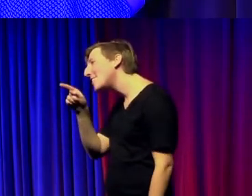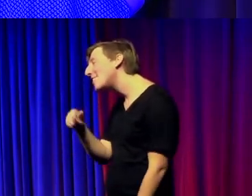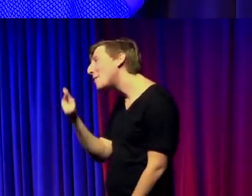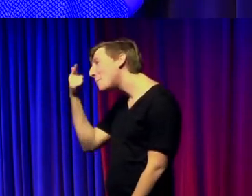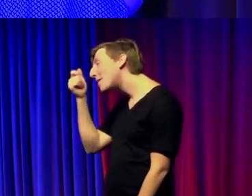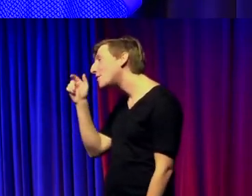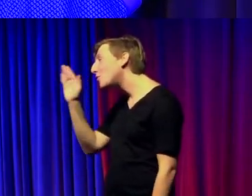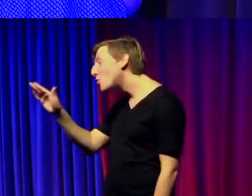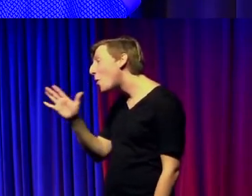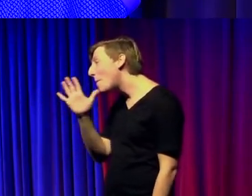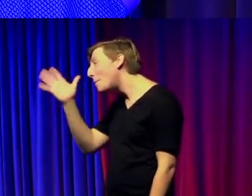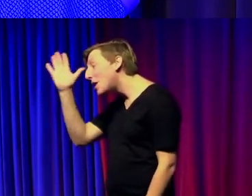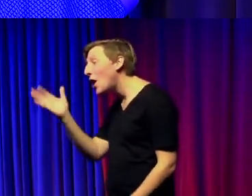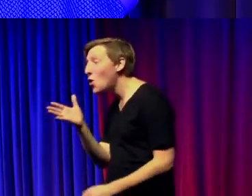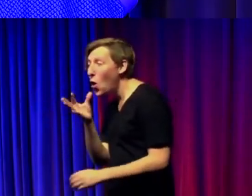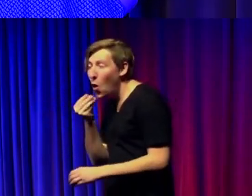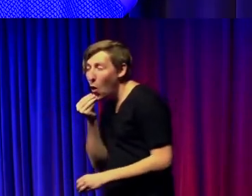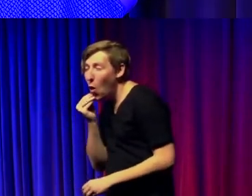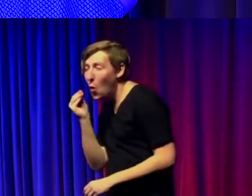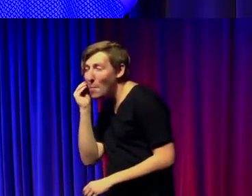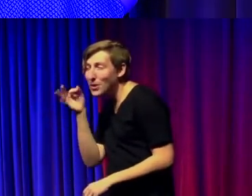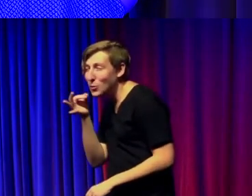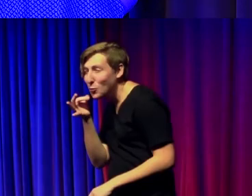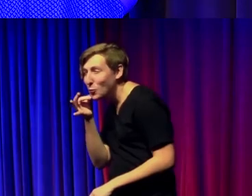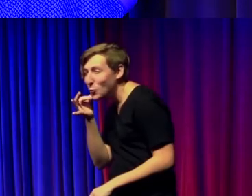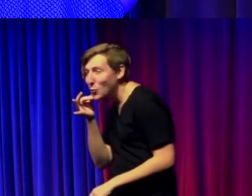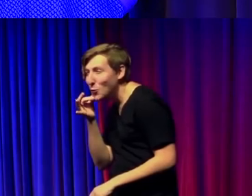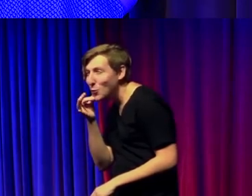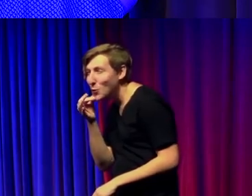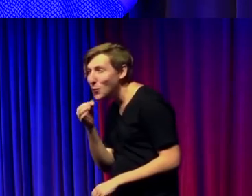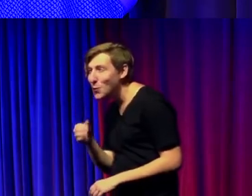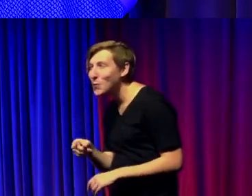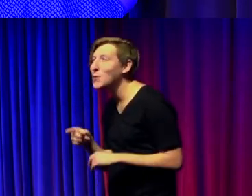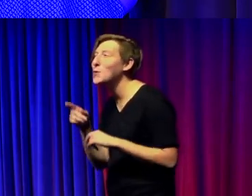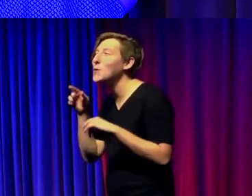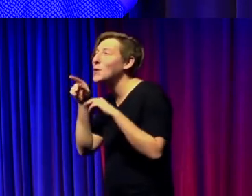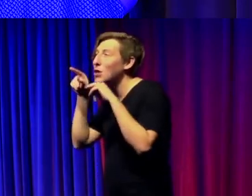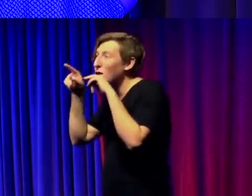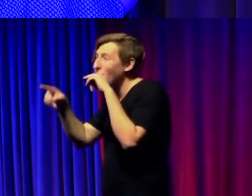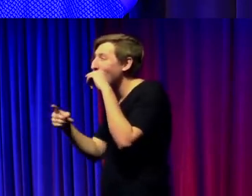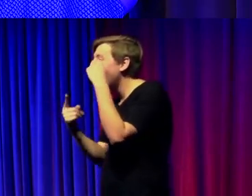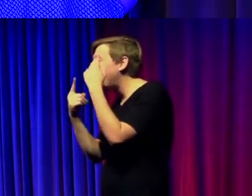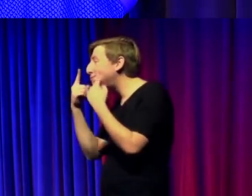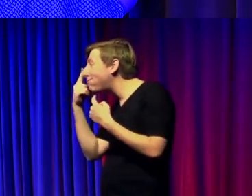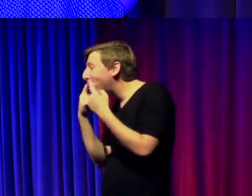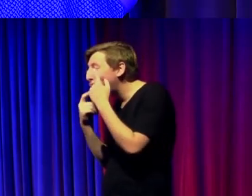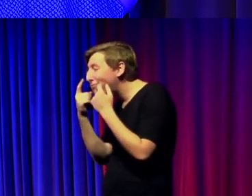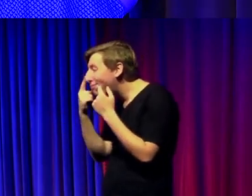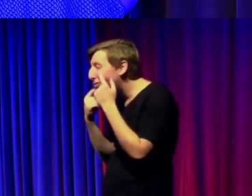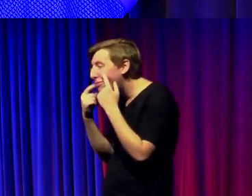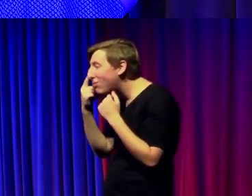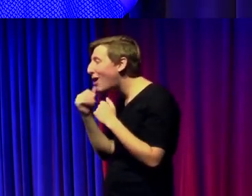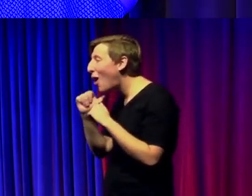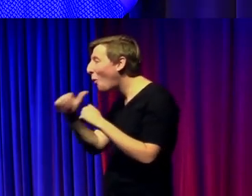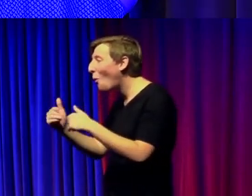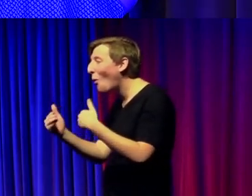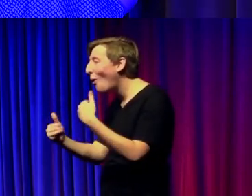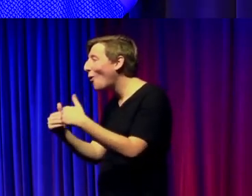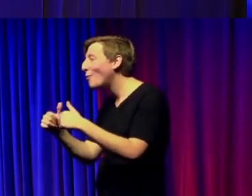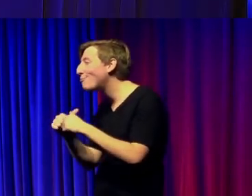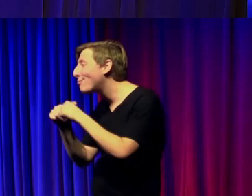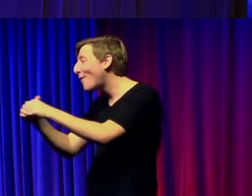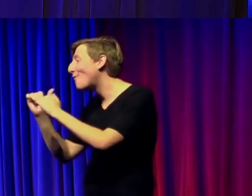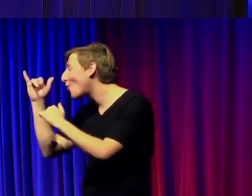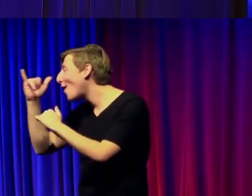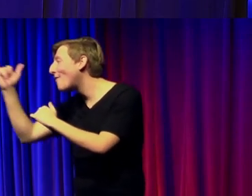your parents are going to be home soon. If you can just, like, ride this out, you won't last forever. I promise. Like,